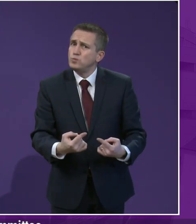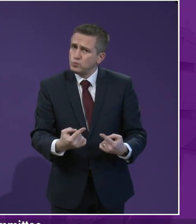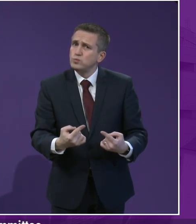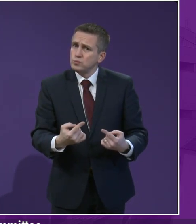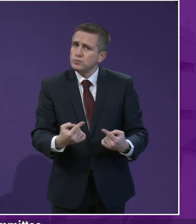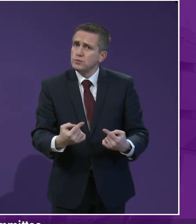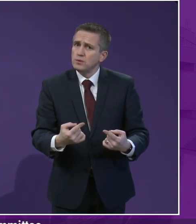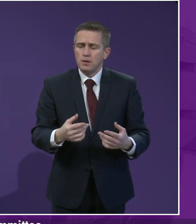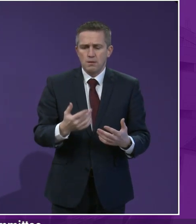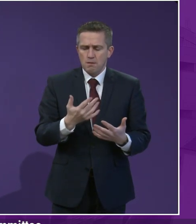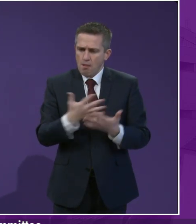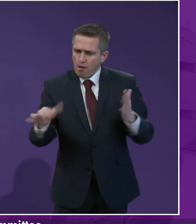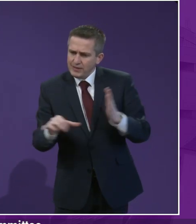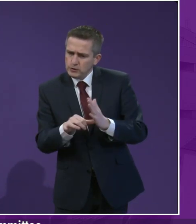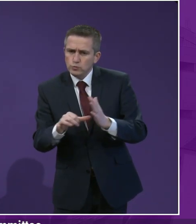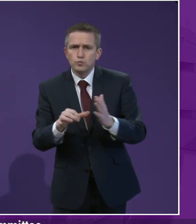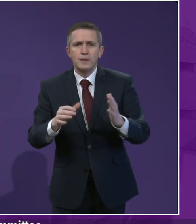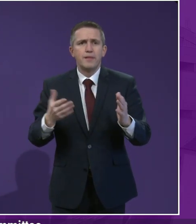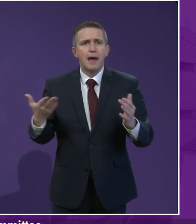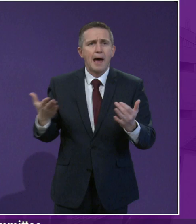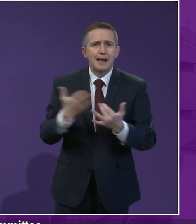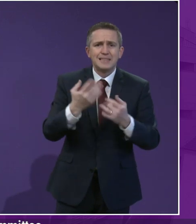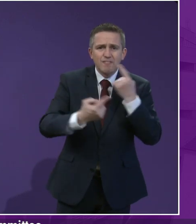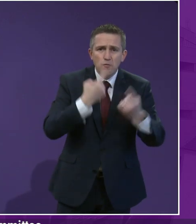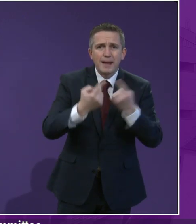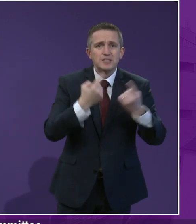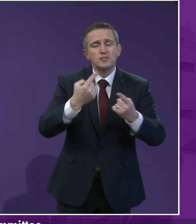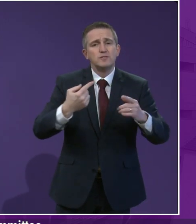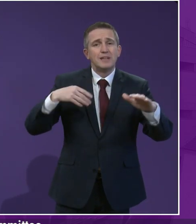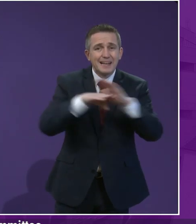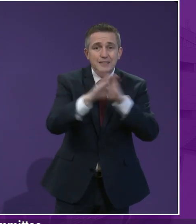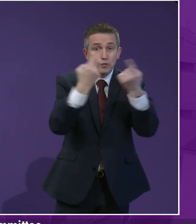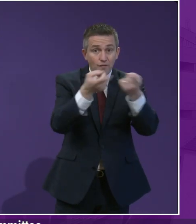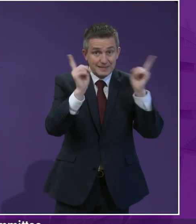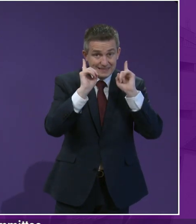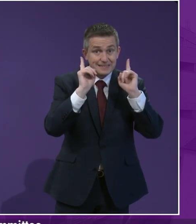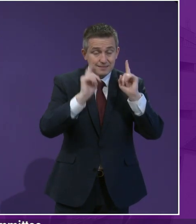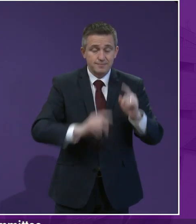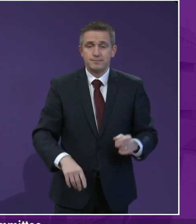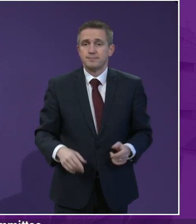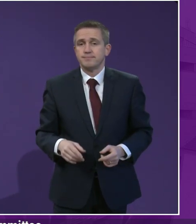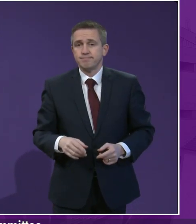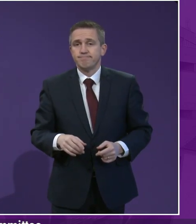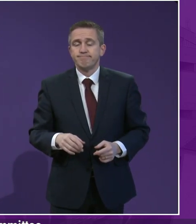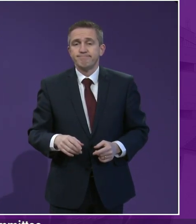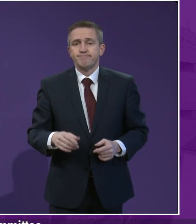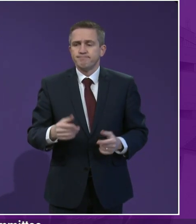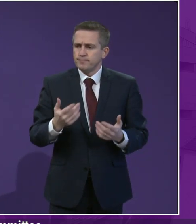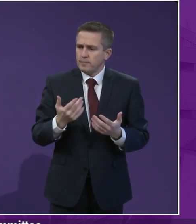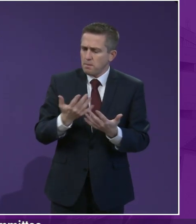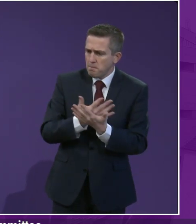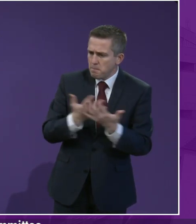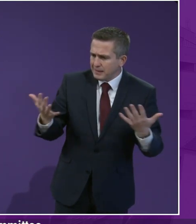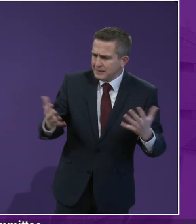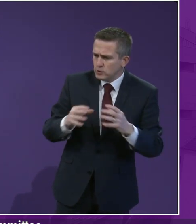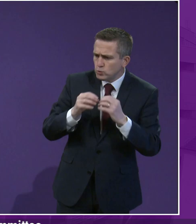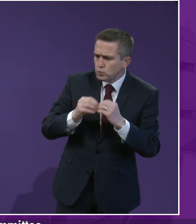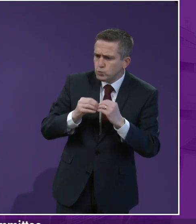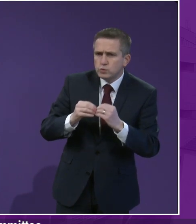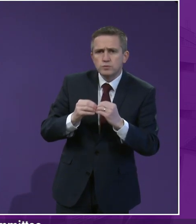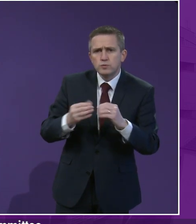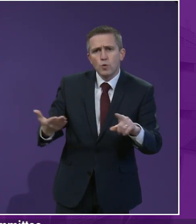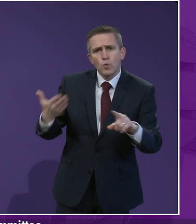come in? Yeah, sure, absolutely. I think one of the things that I noticed from the evidence given in advance is that a lot of the issues are the same across